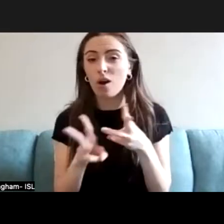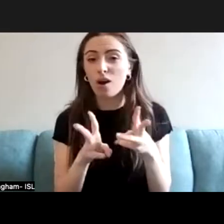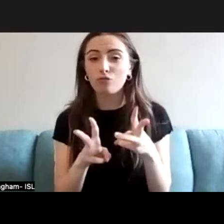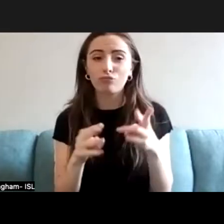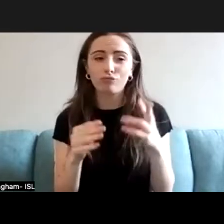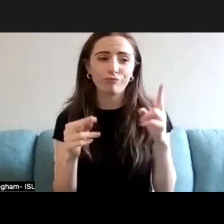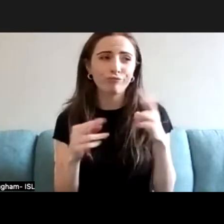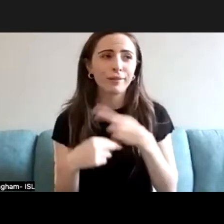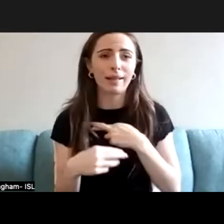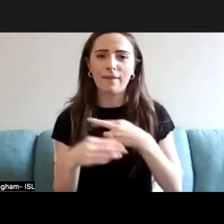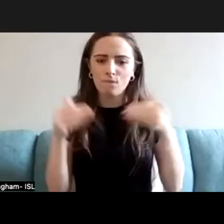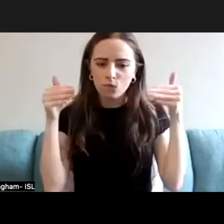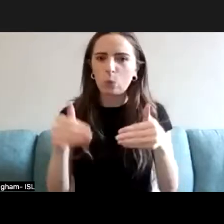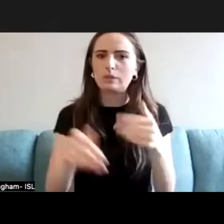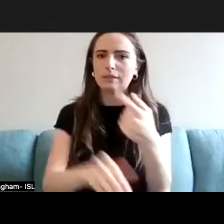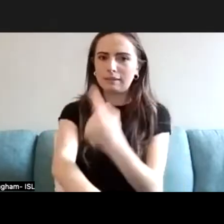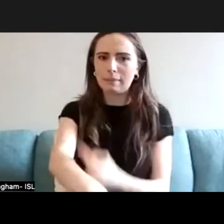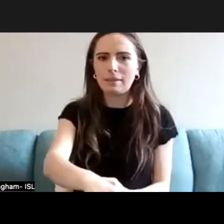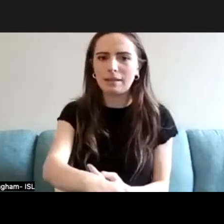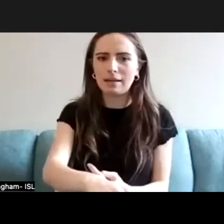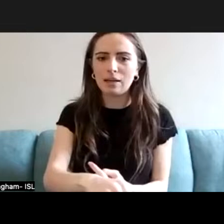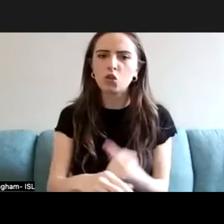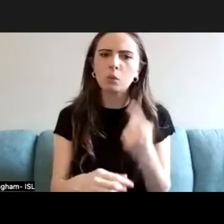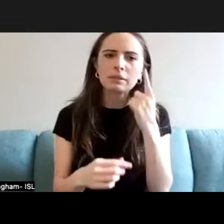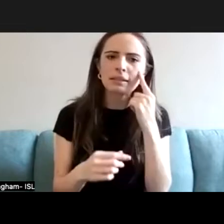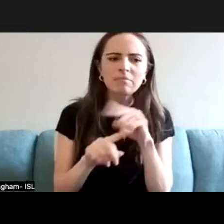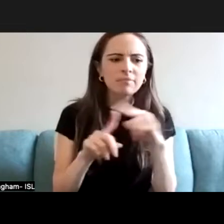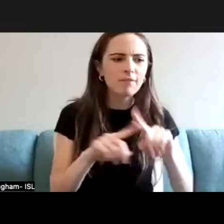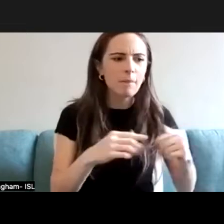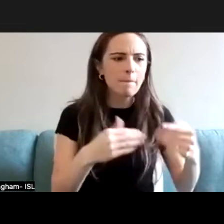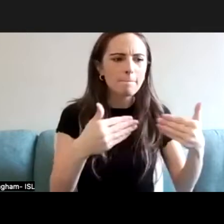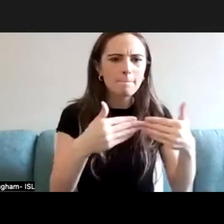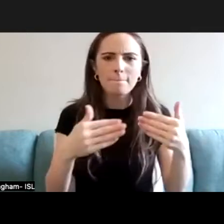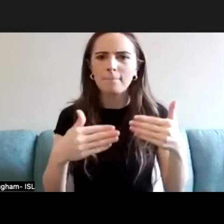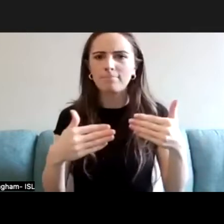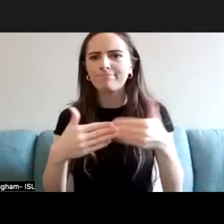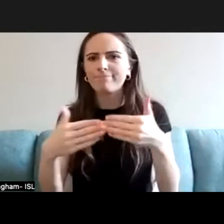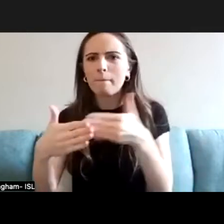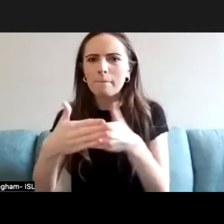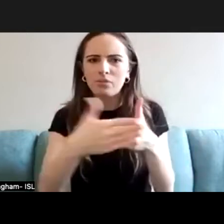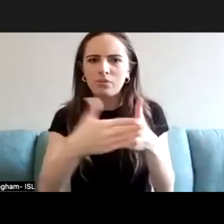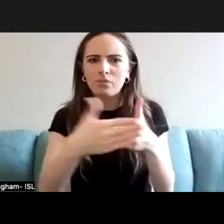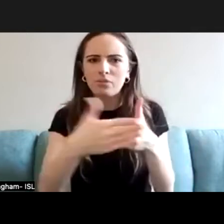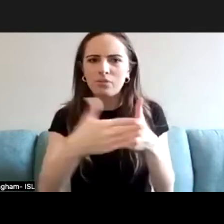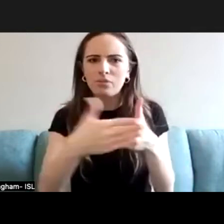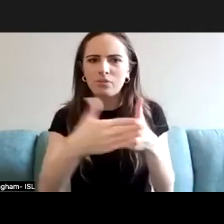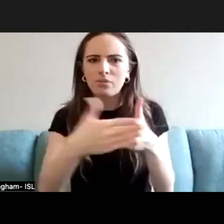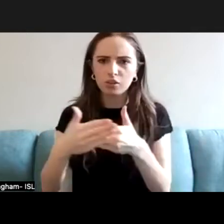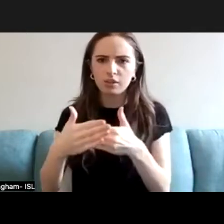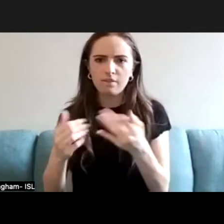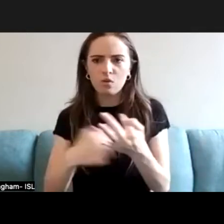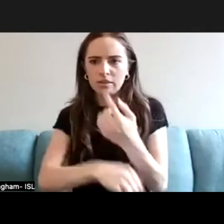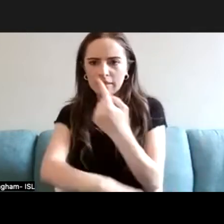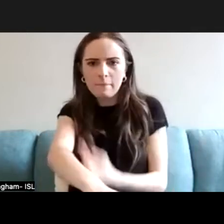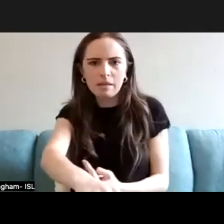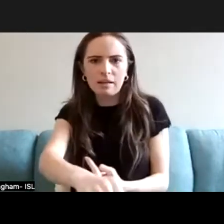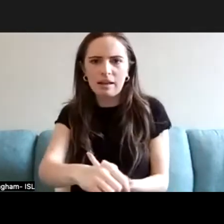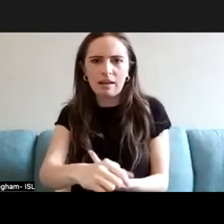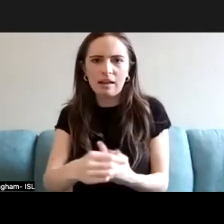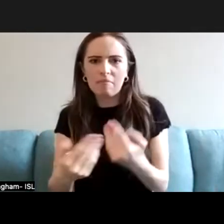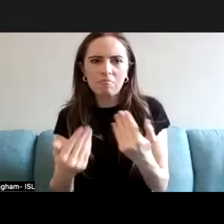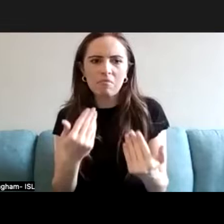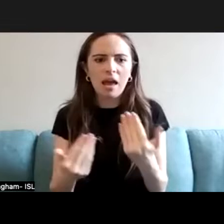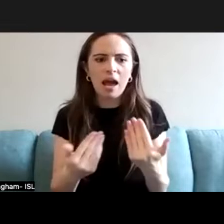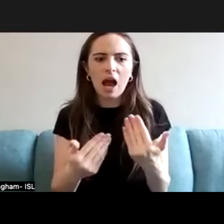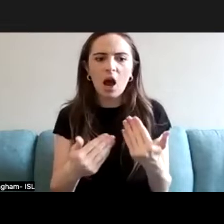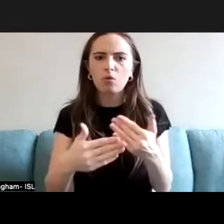I mean by this is that we look at the barriers within our systems and our structures that are disabling individuals, and we assess how we can